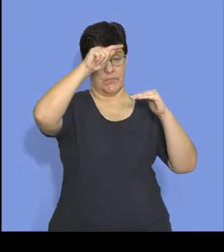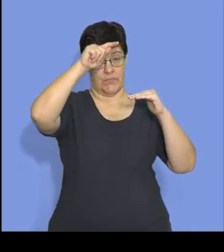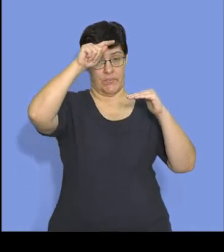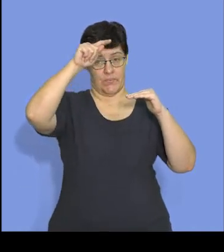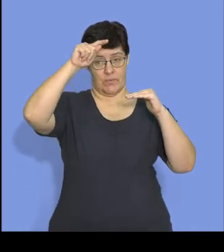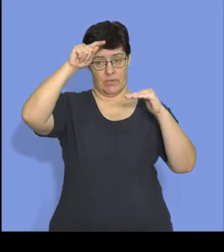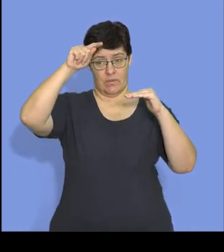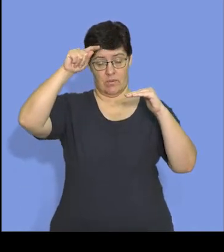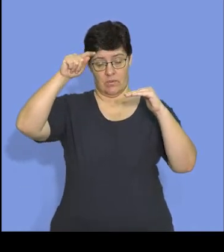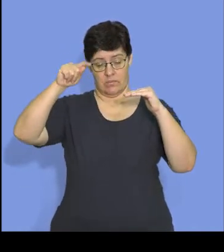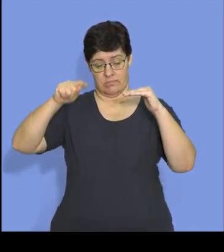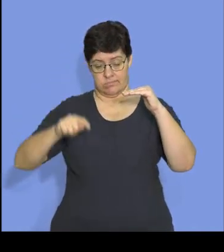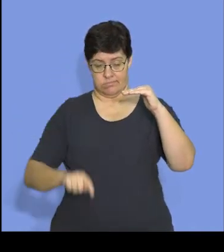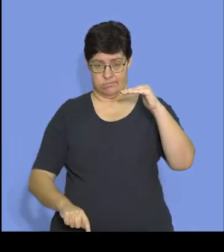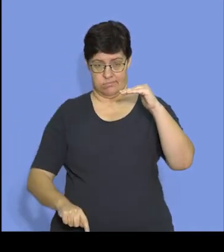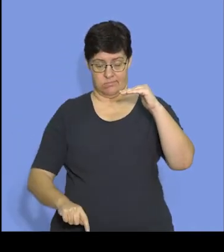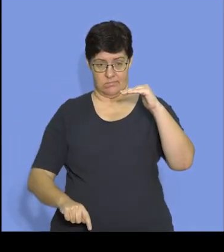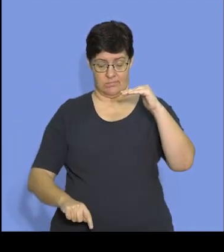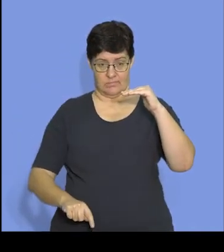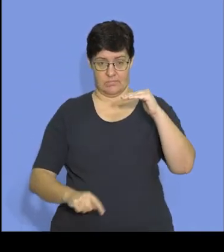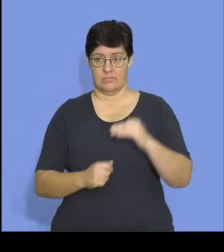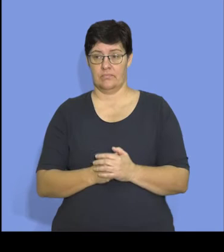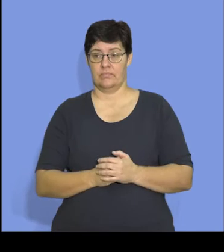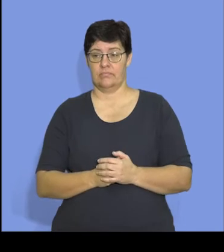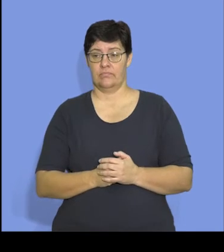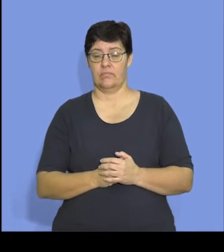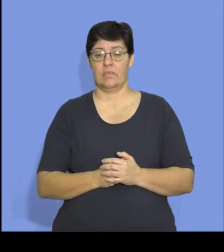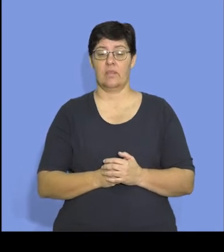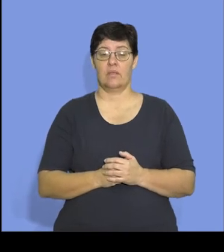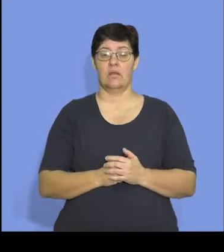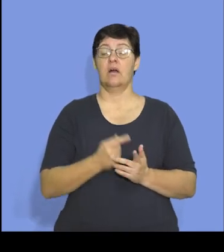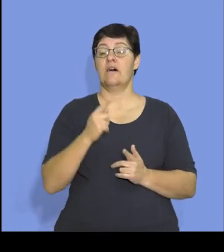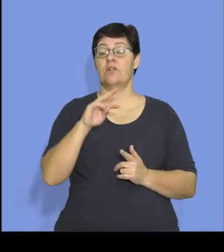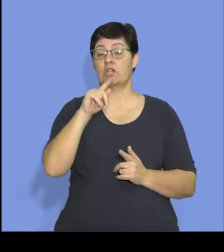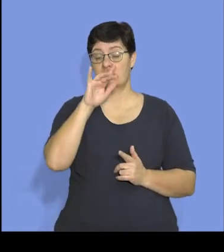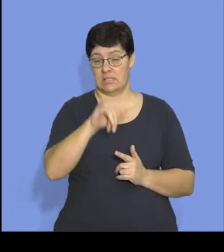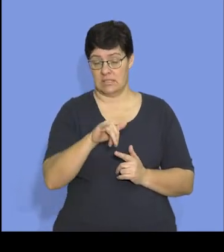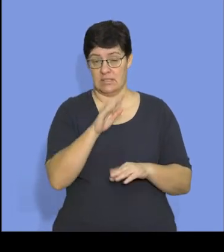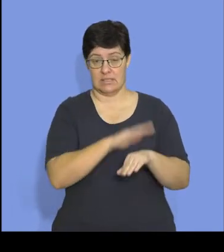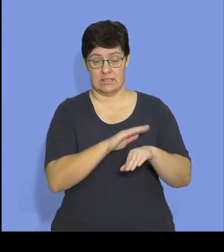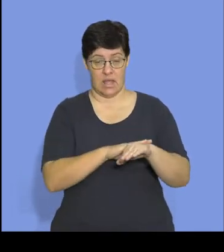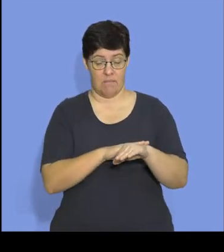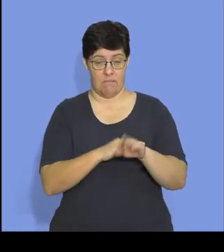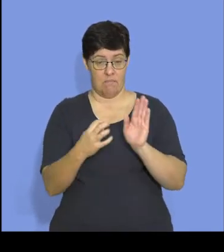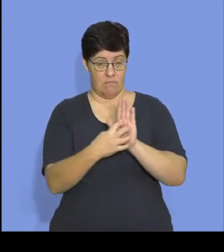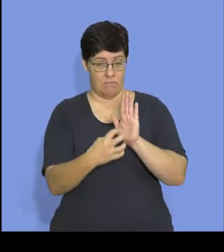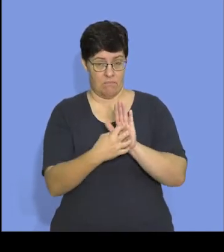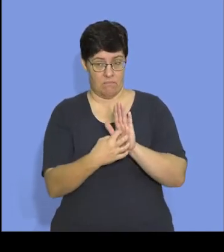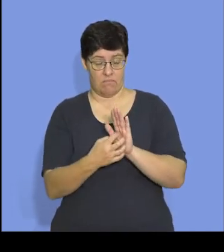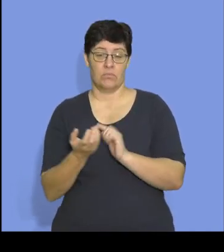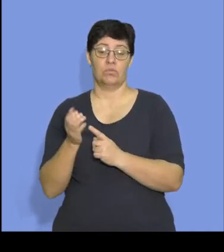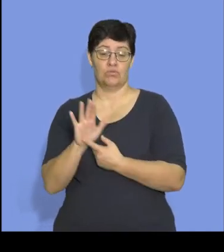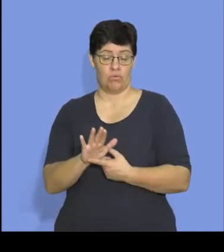lands on the ground below the cliff. The velocity time graph, which you'll see next, shows the